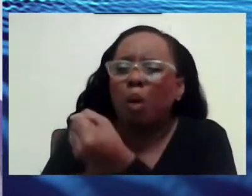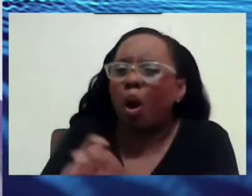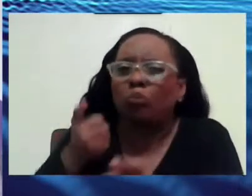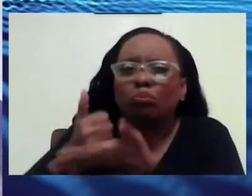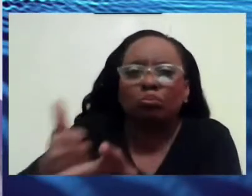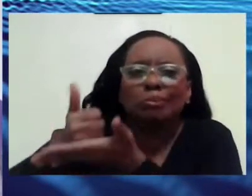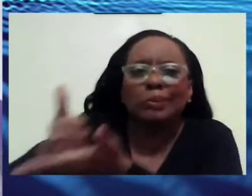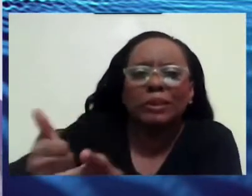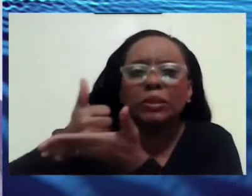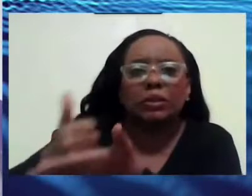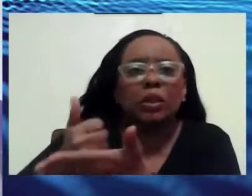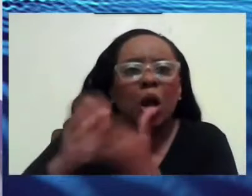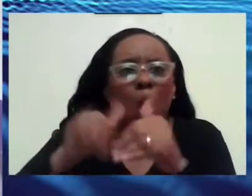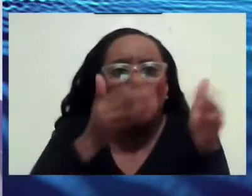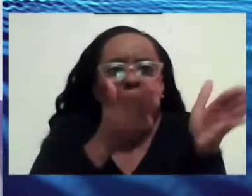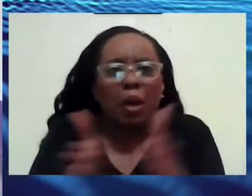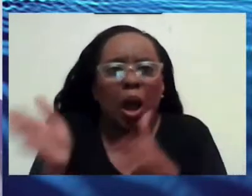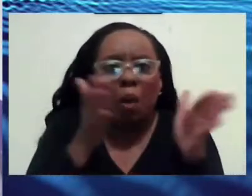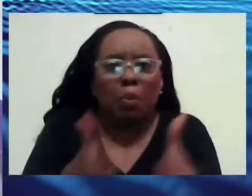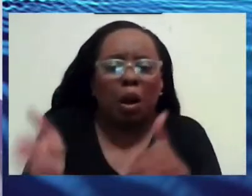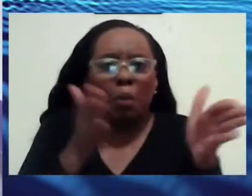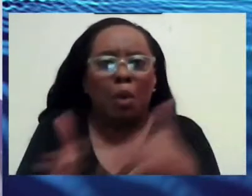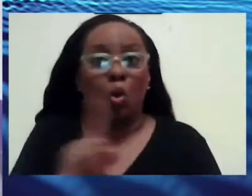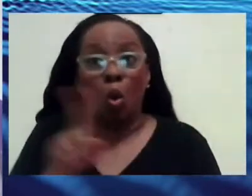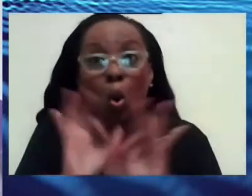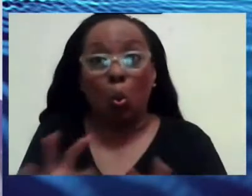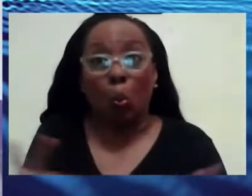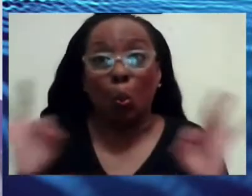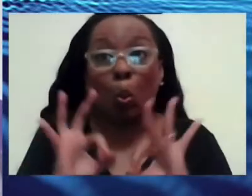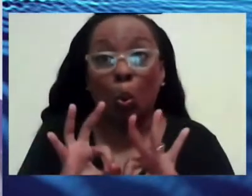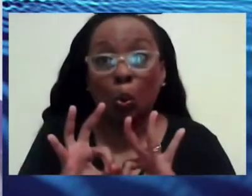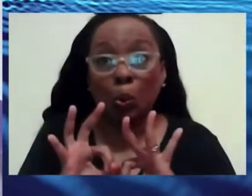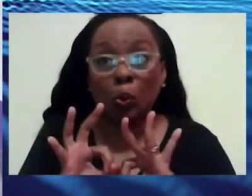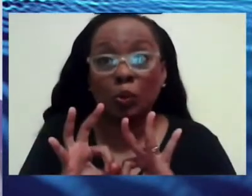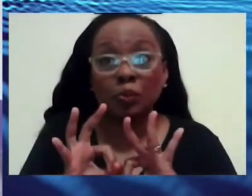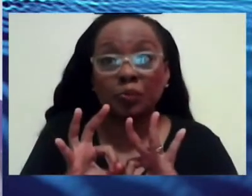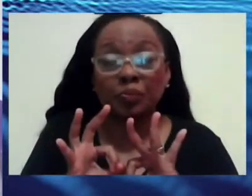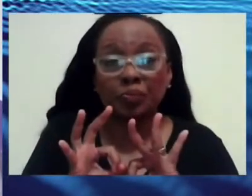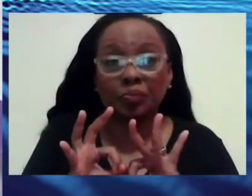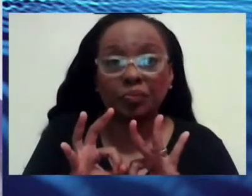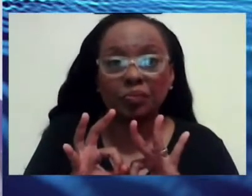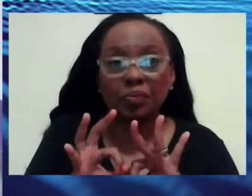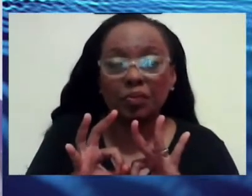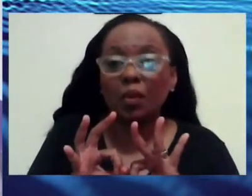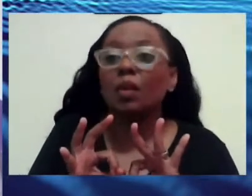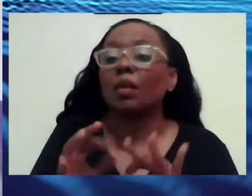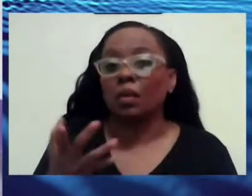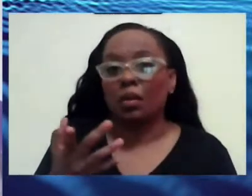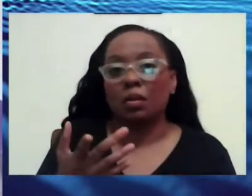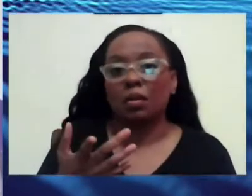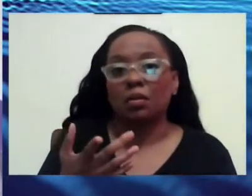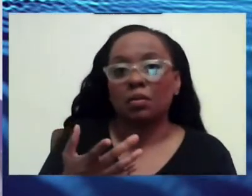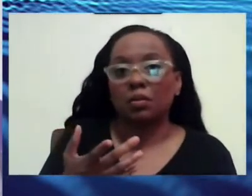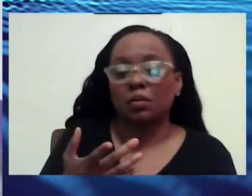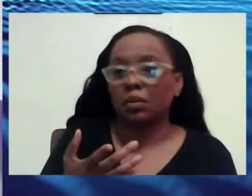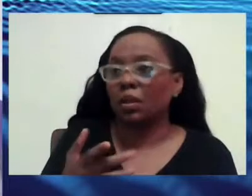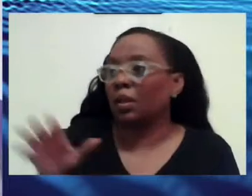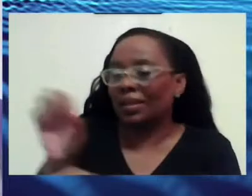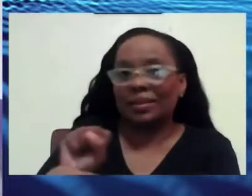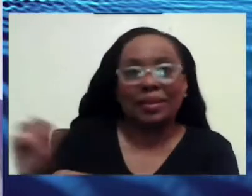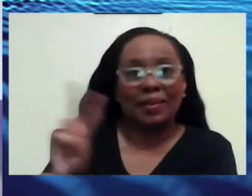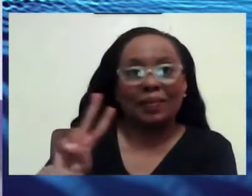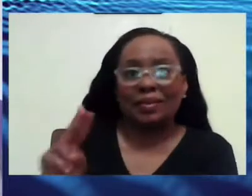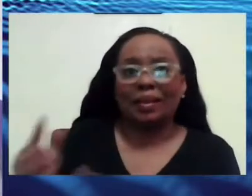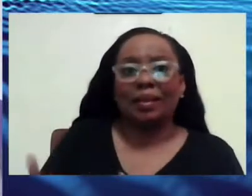countries on the coordination. And it's really important for the receiving state. As you can imagine, their lives have been very